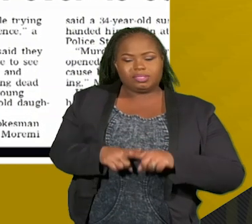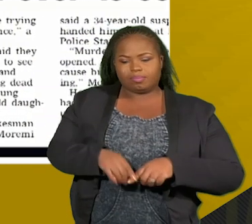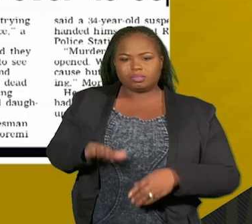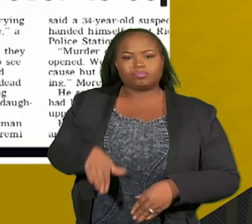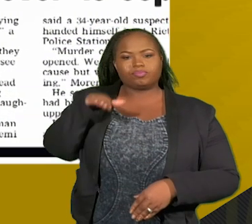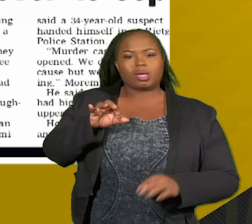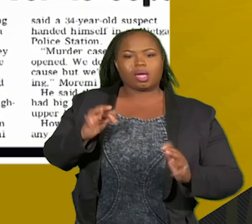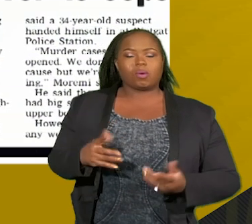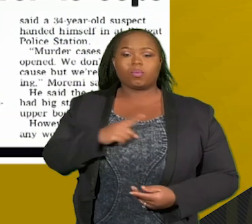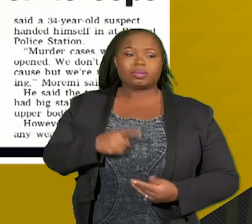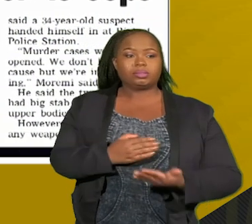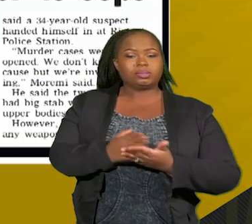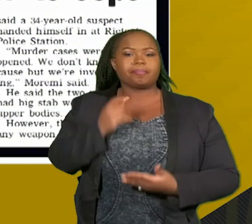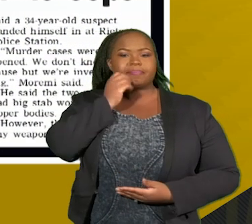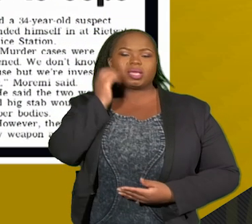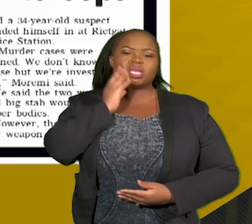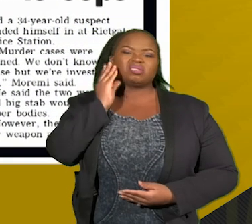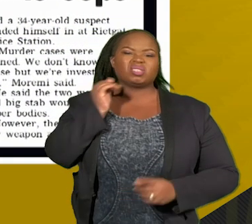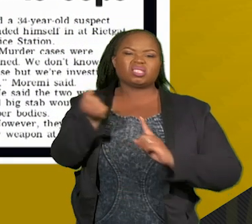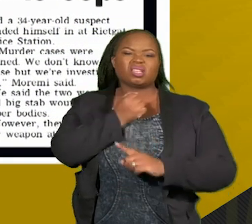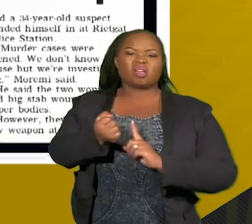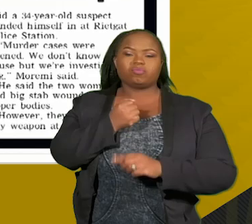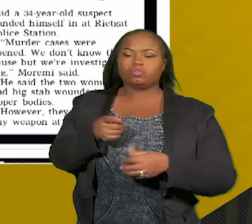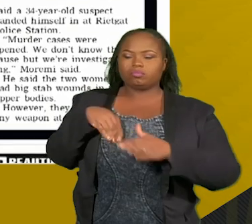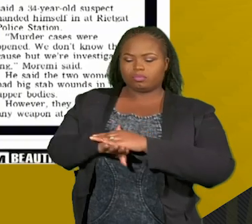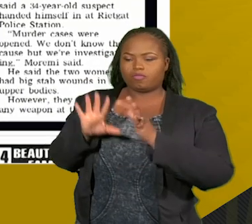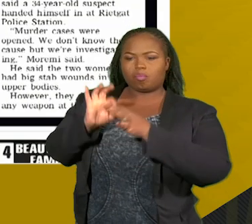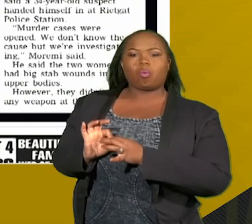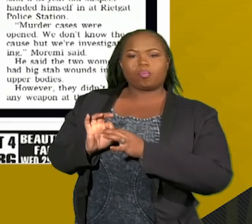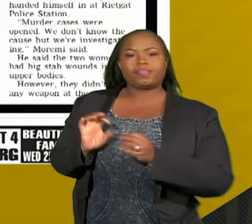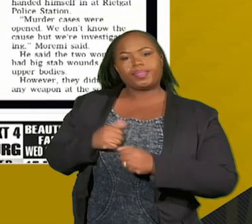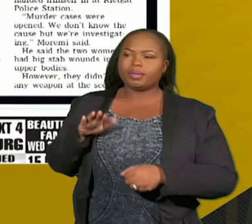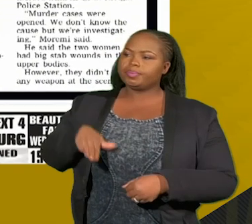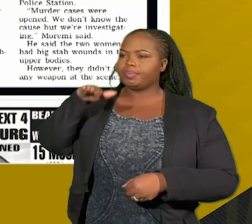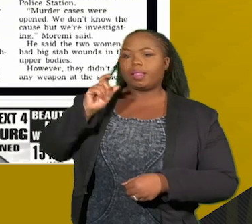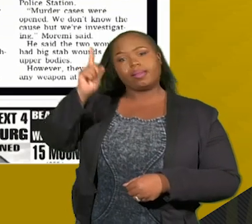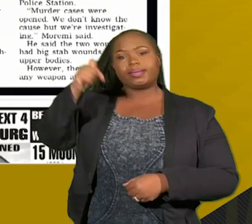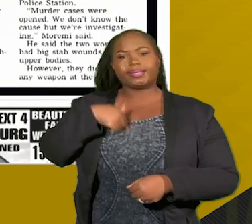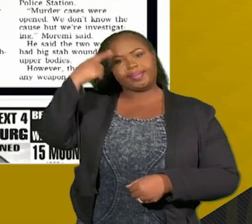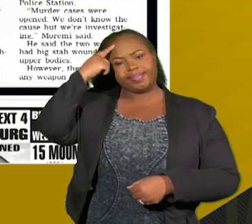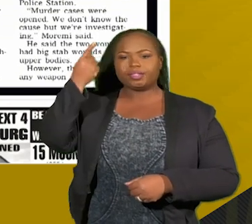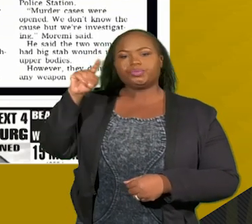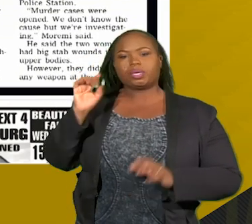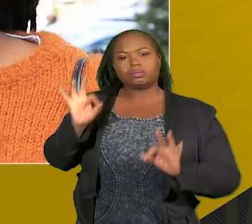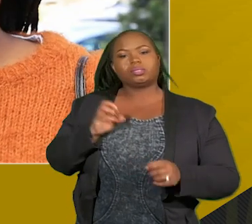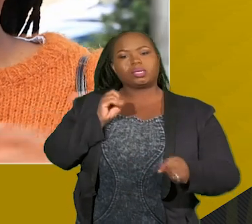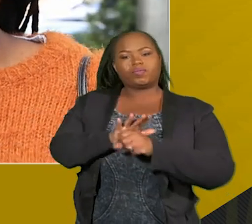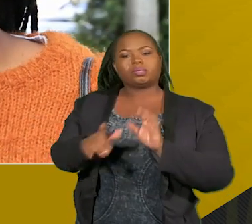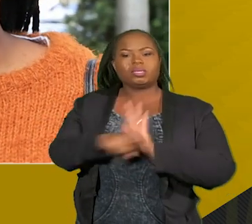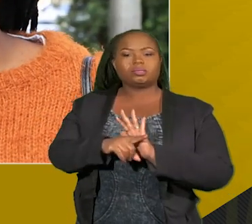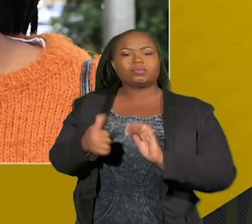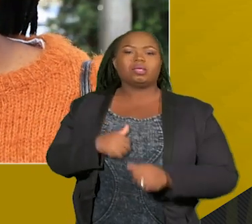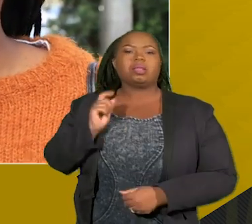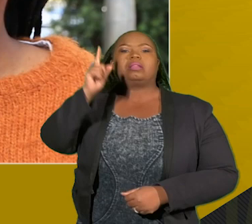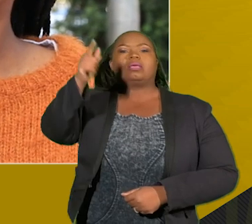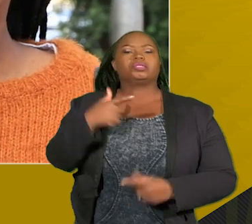on each man. Amanye amadoda akhule experience abuse from their household, so then bakhule bacabanga ukuthi into e-right or that affected them negatively, so bese